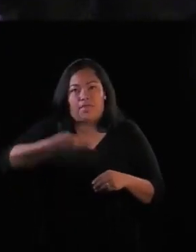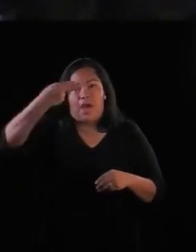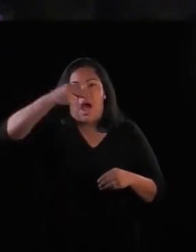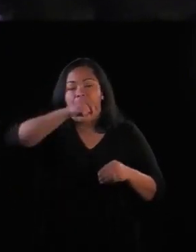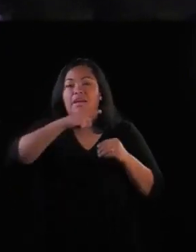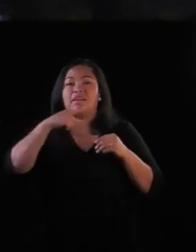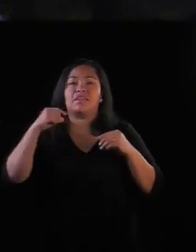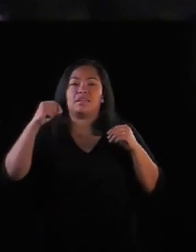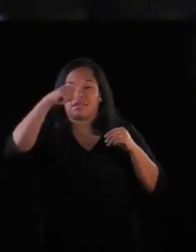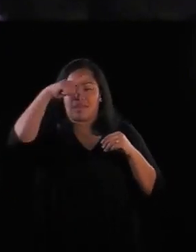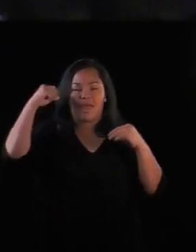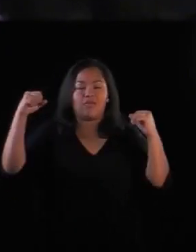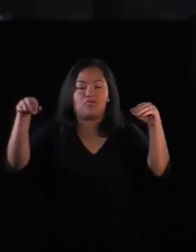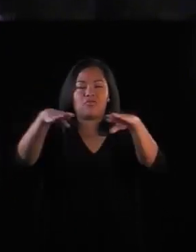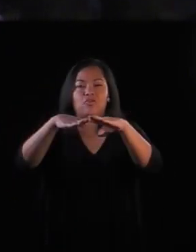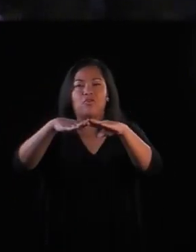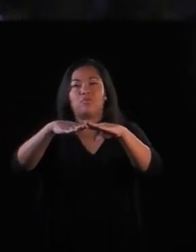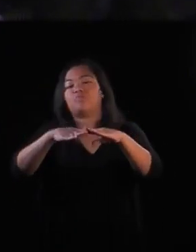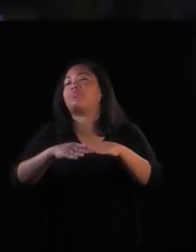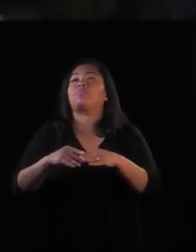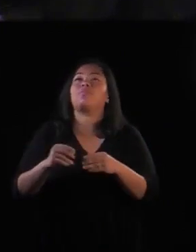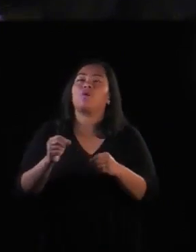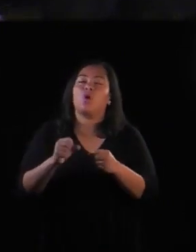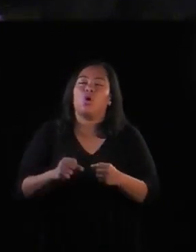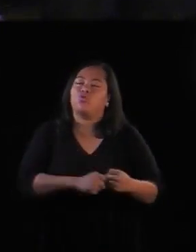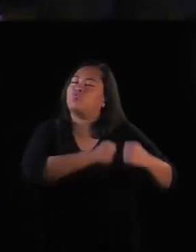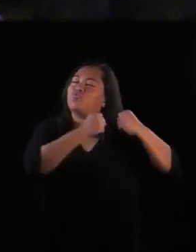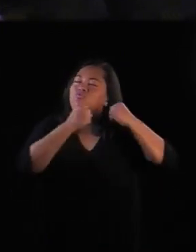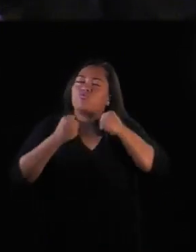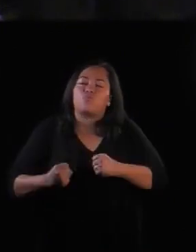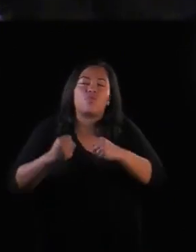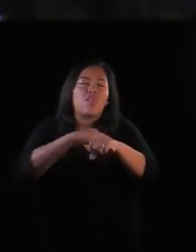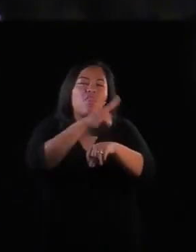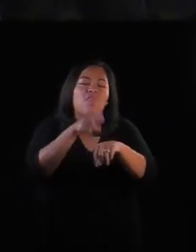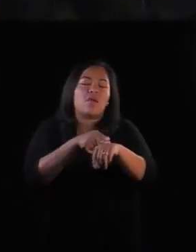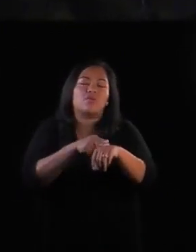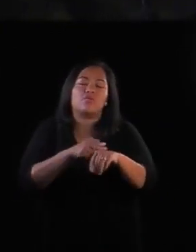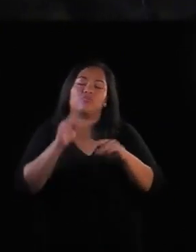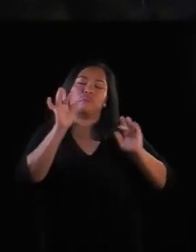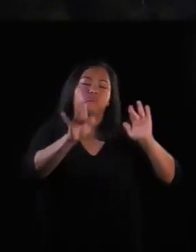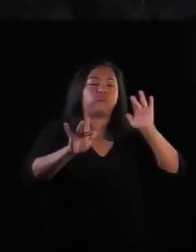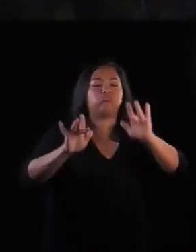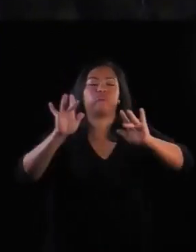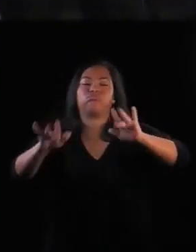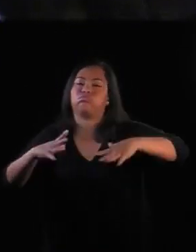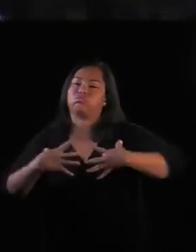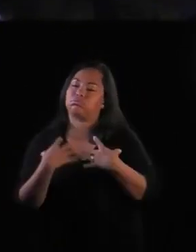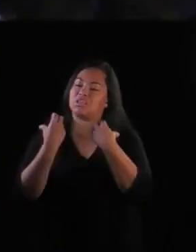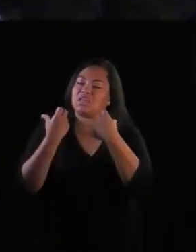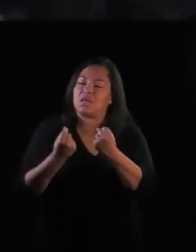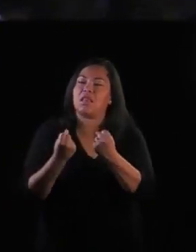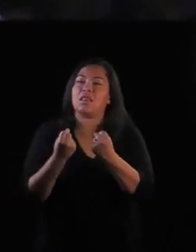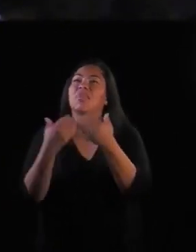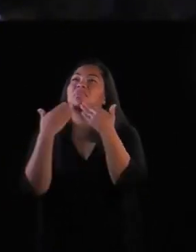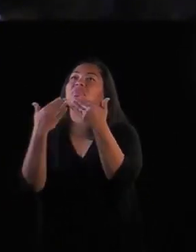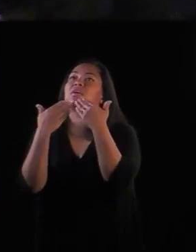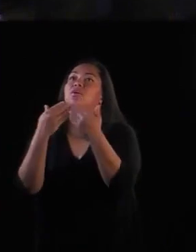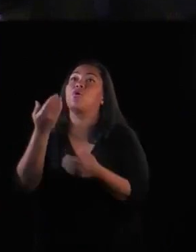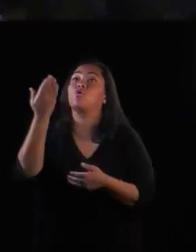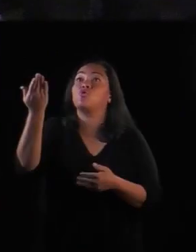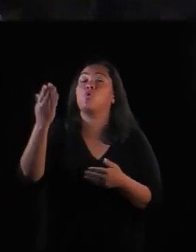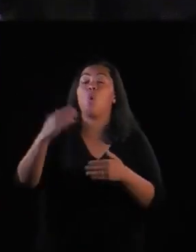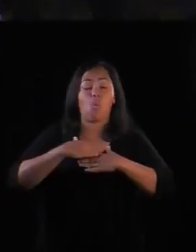just release a supernatural touch of healing, Father, full healing, God. I thank you that you